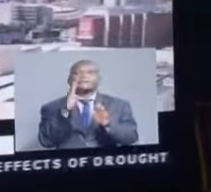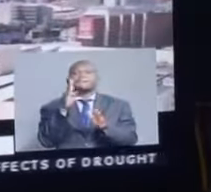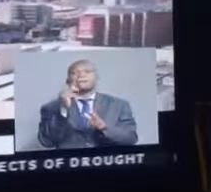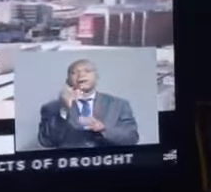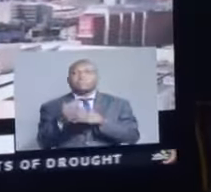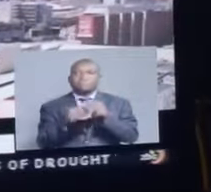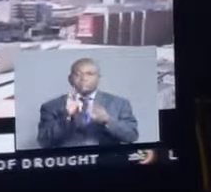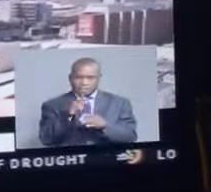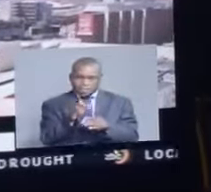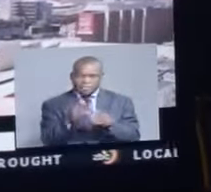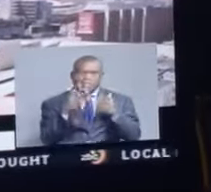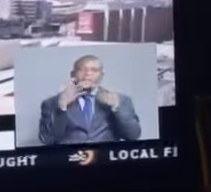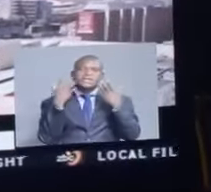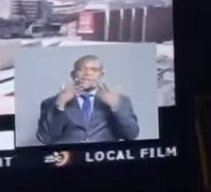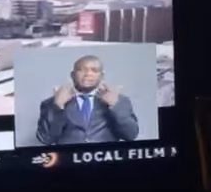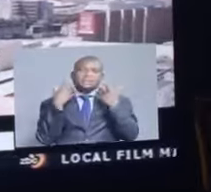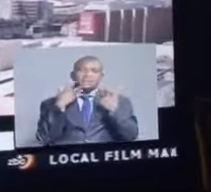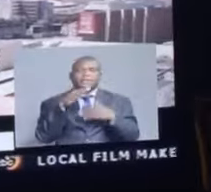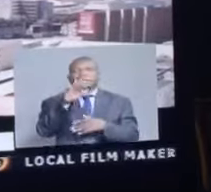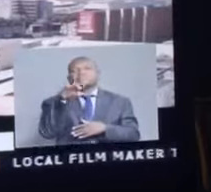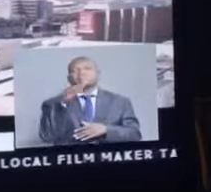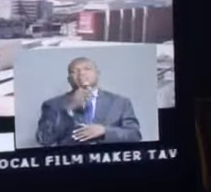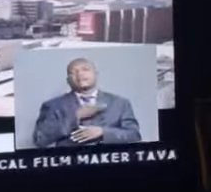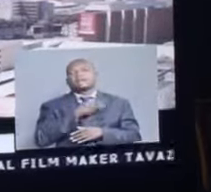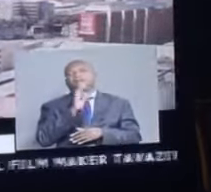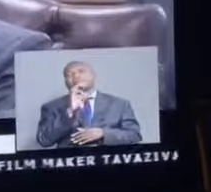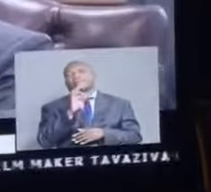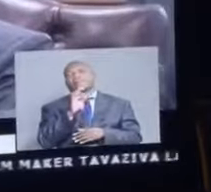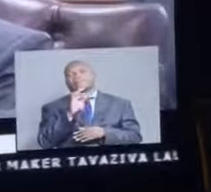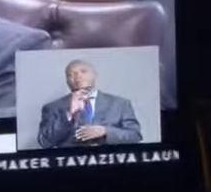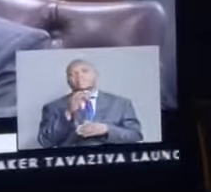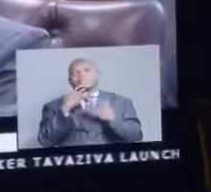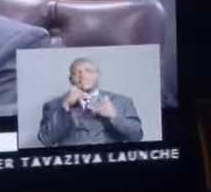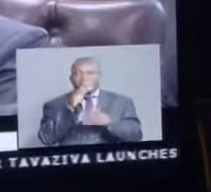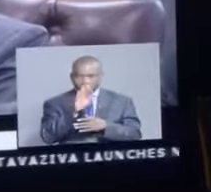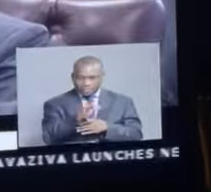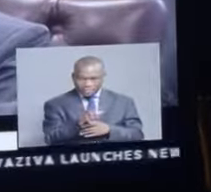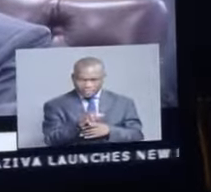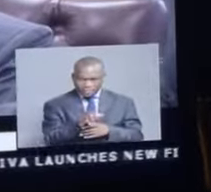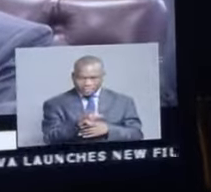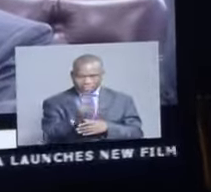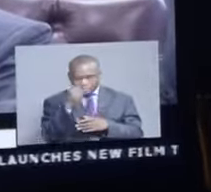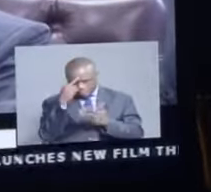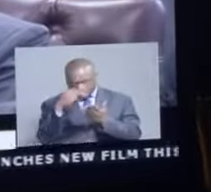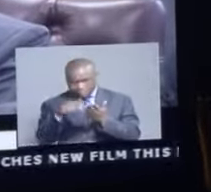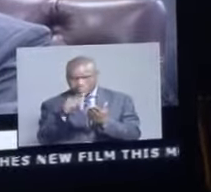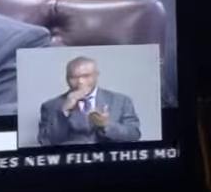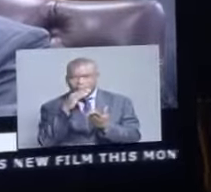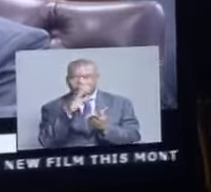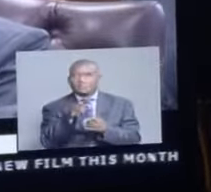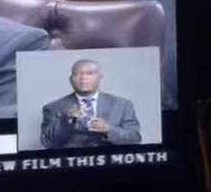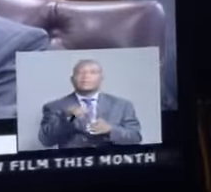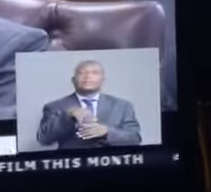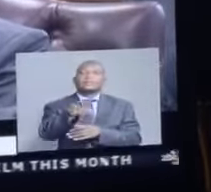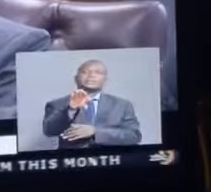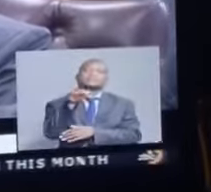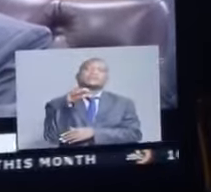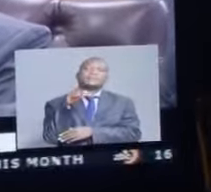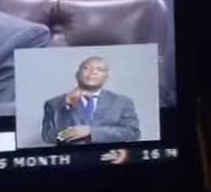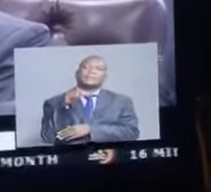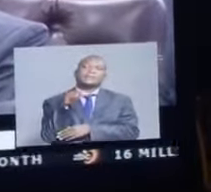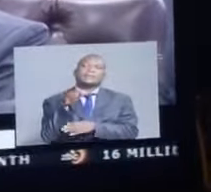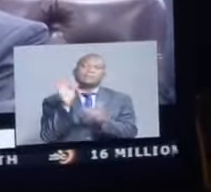to the Zimbabwean government for showing confidence in them. This will be the first opportunity for us from Zimbabwe. I think we are there in the